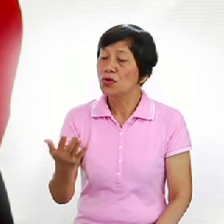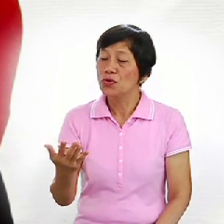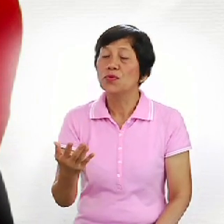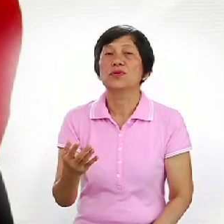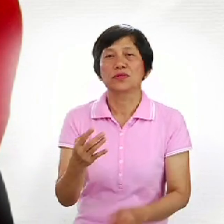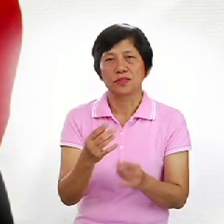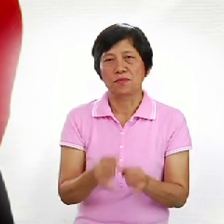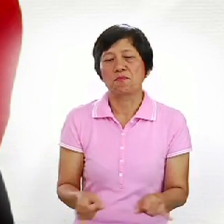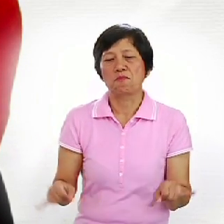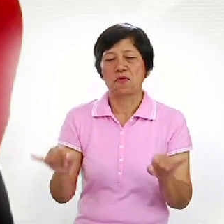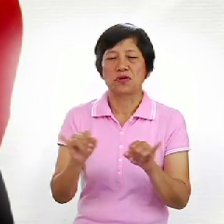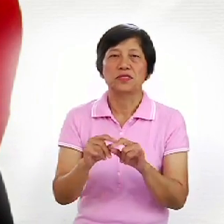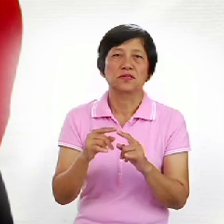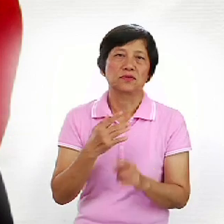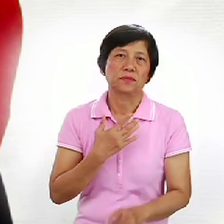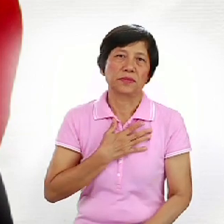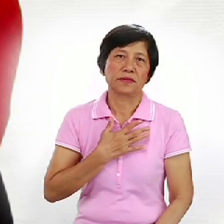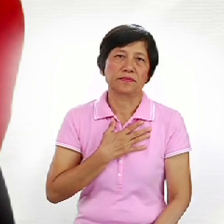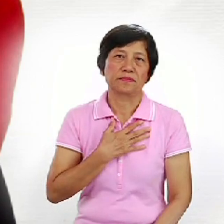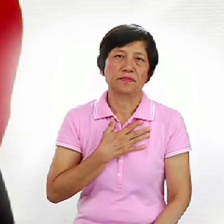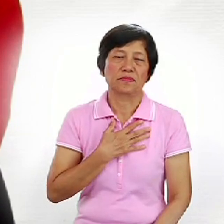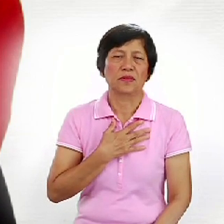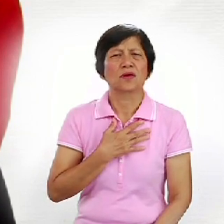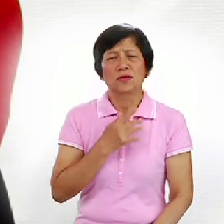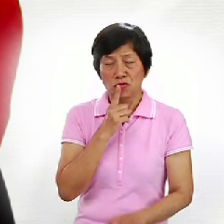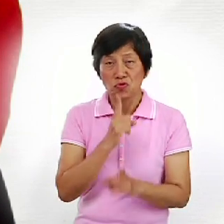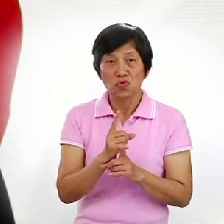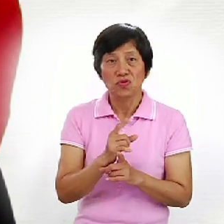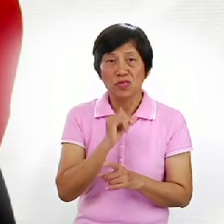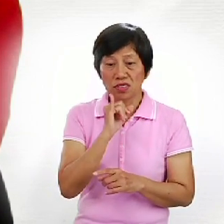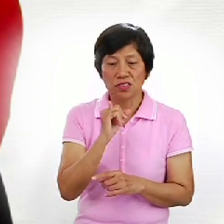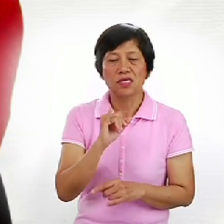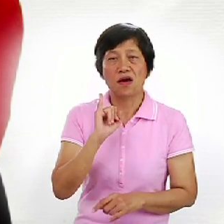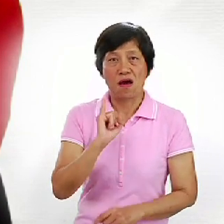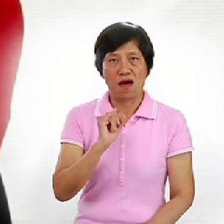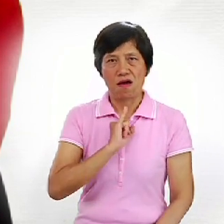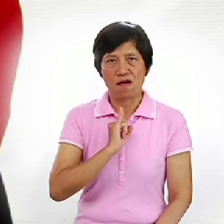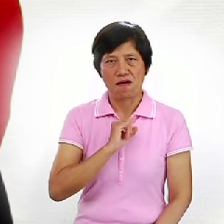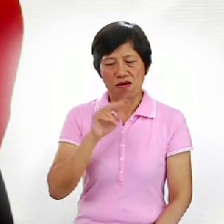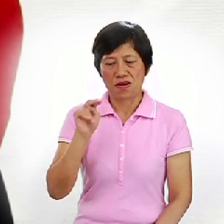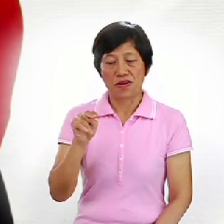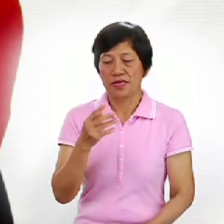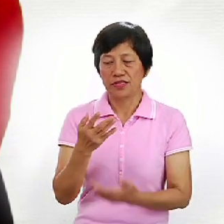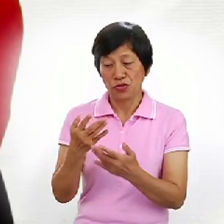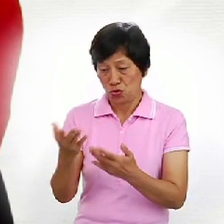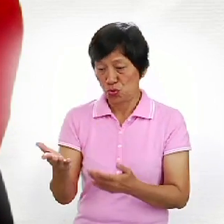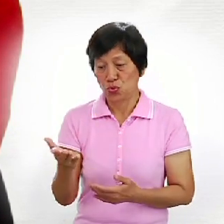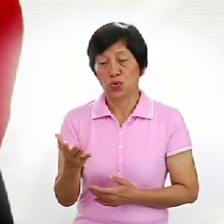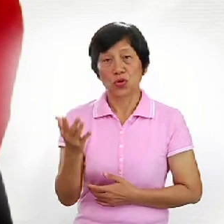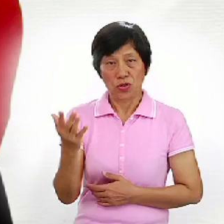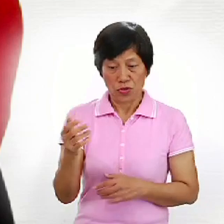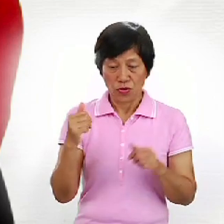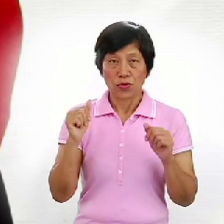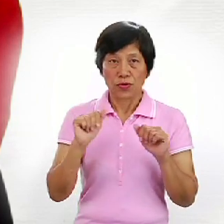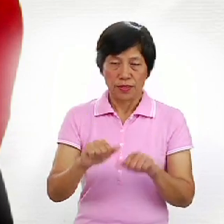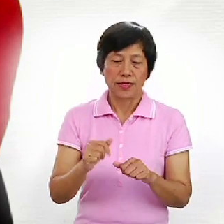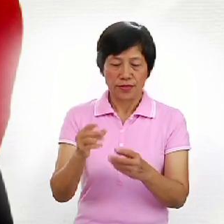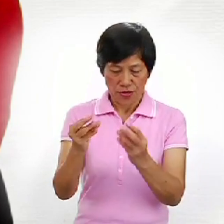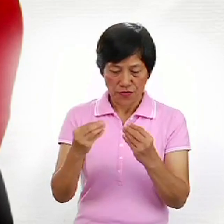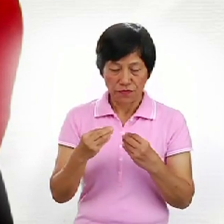me. In fact, I need you. You can give me something.